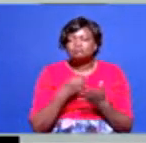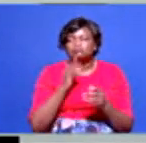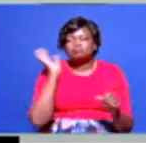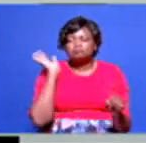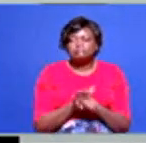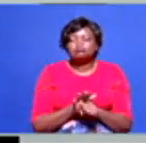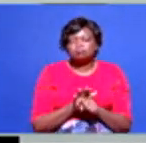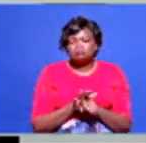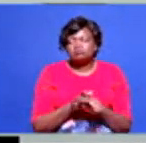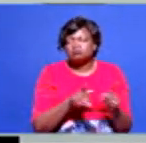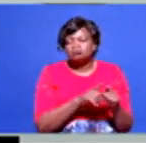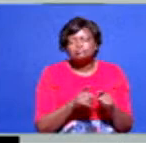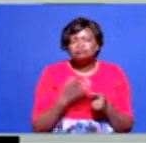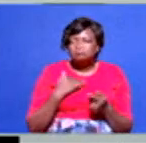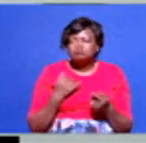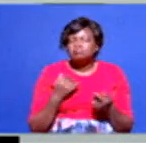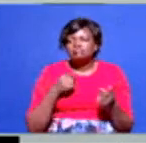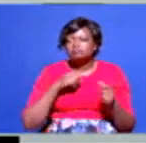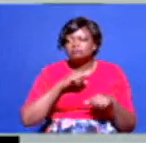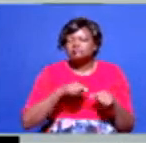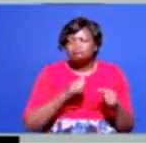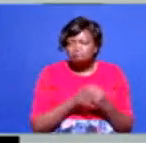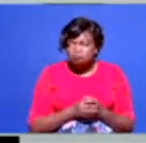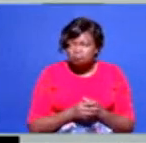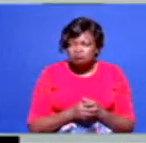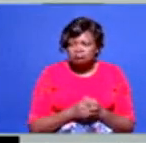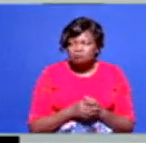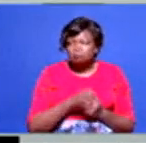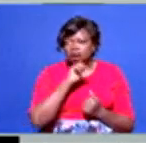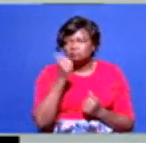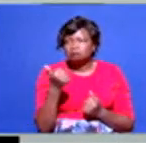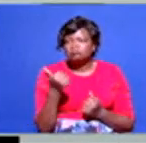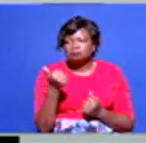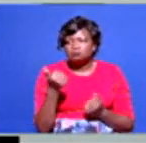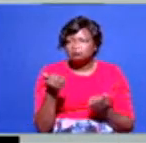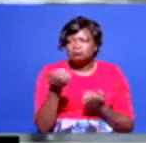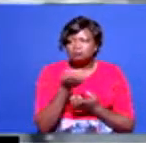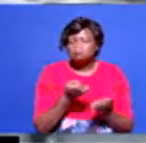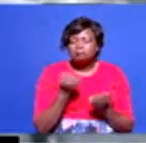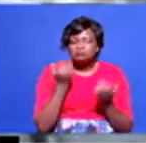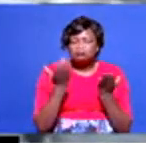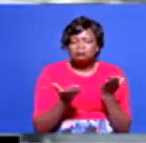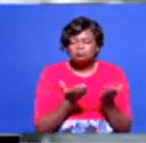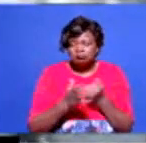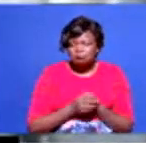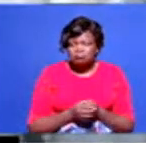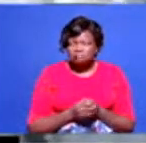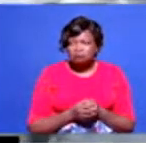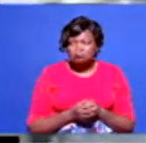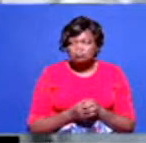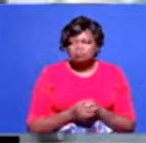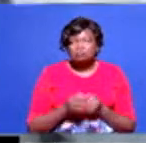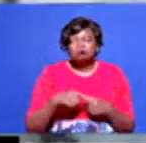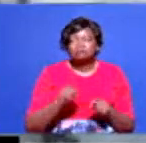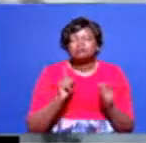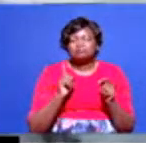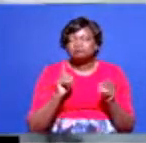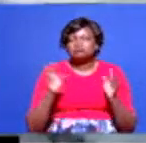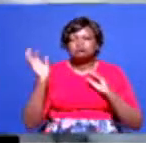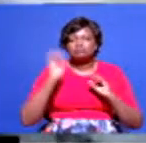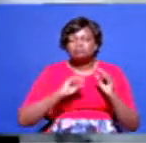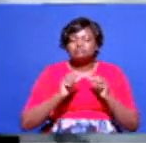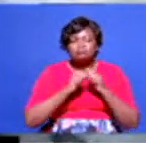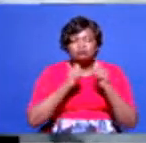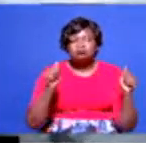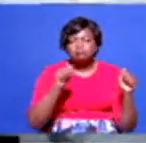to do on other economic services. He was overwhelmingly elected Odhaya Member